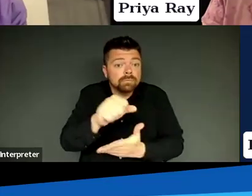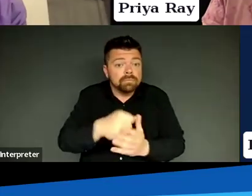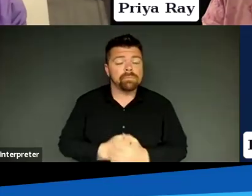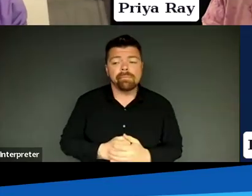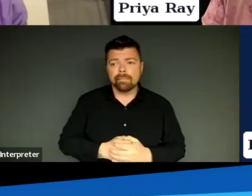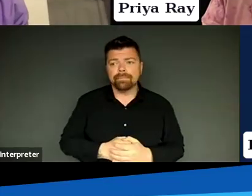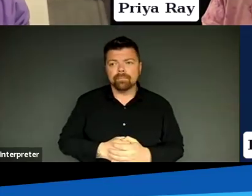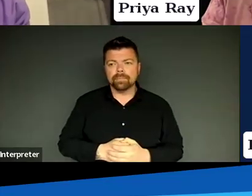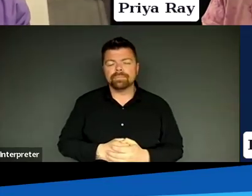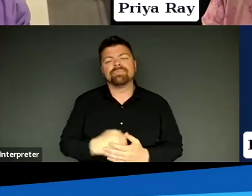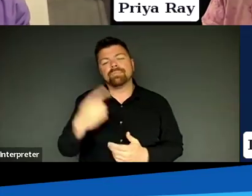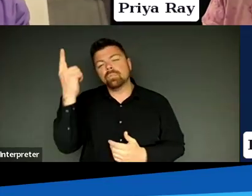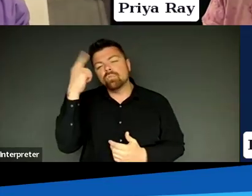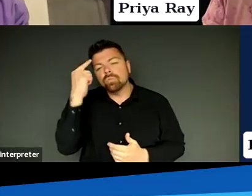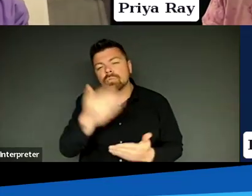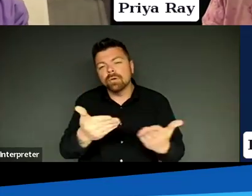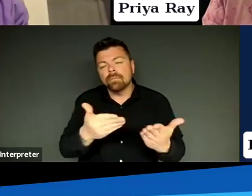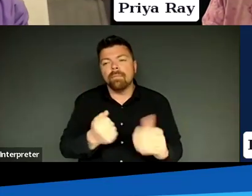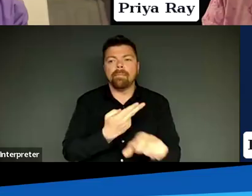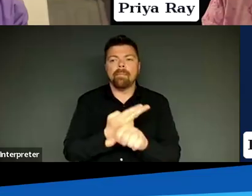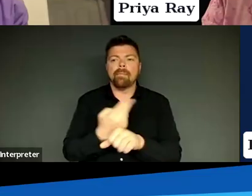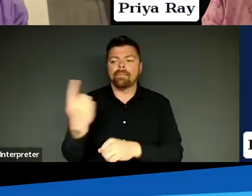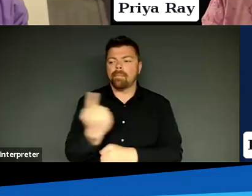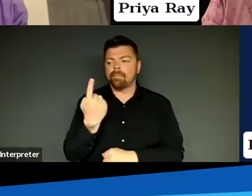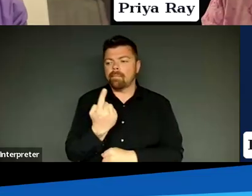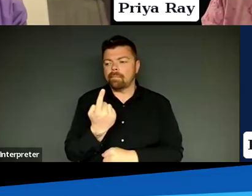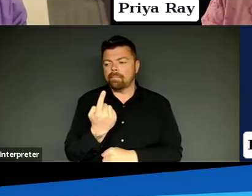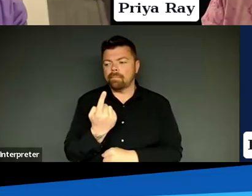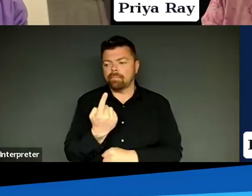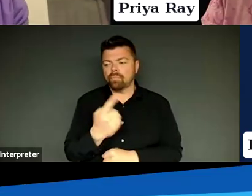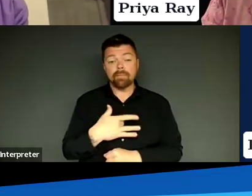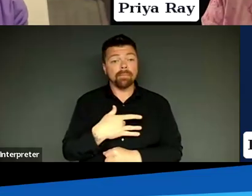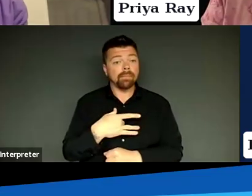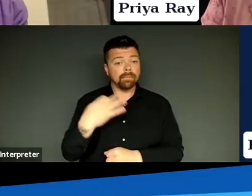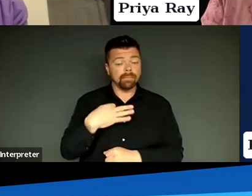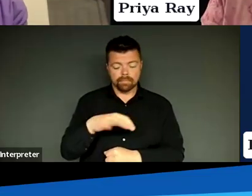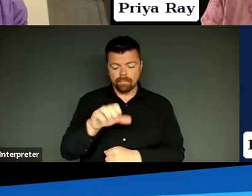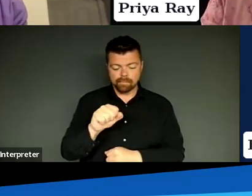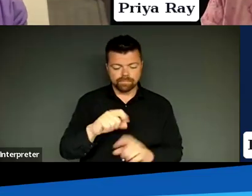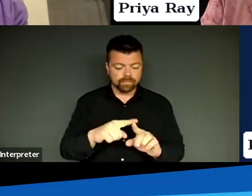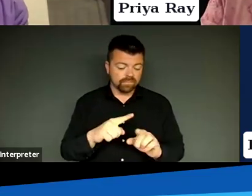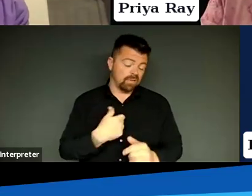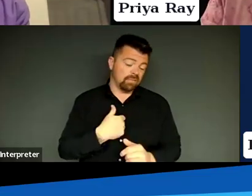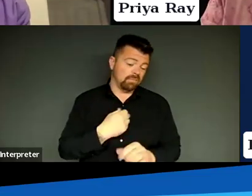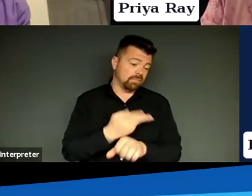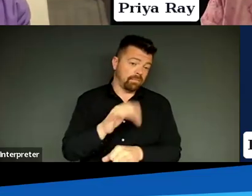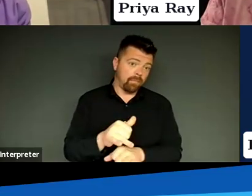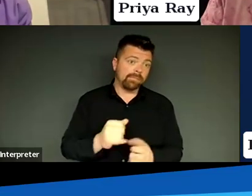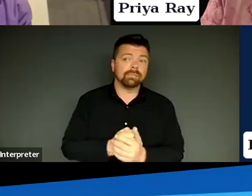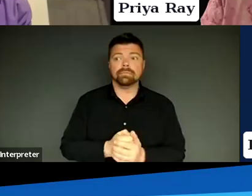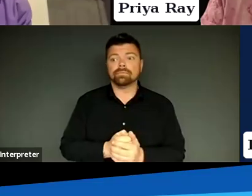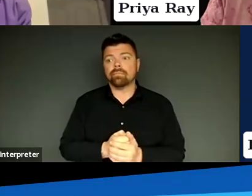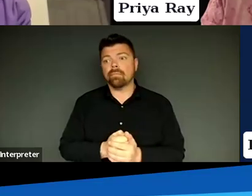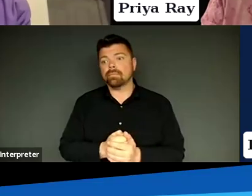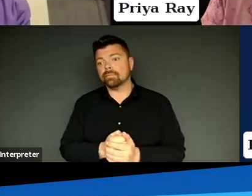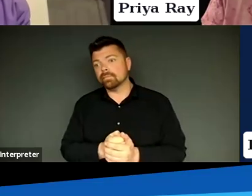a mental thing, and by using something, it helps. But that's all I use for. And every now and then